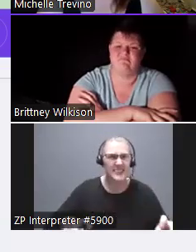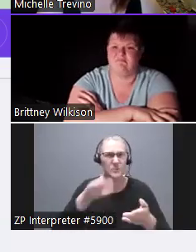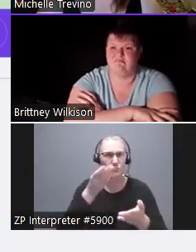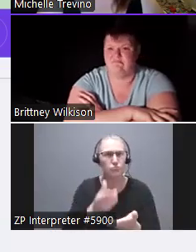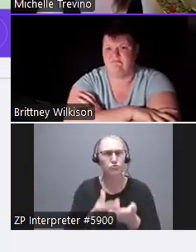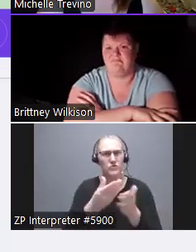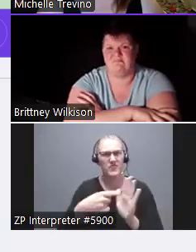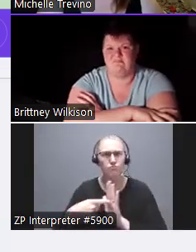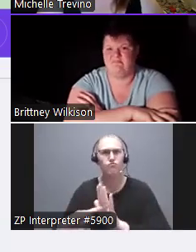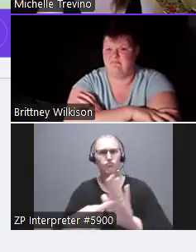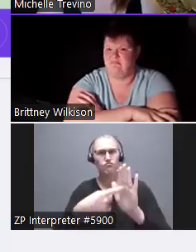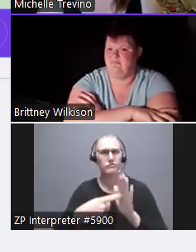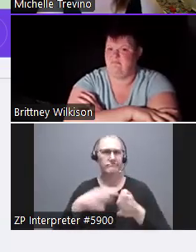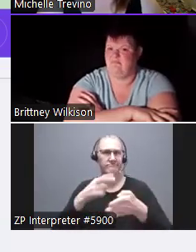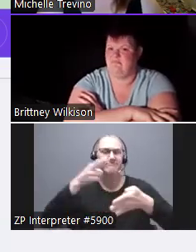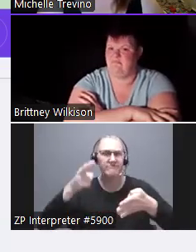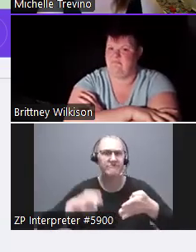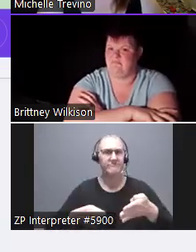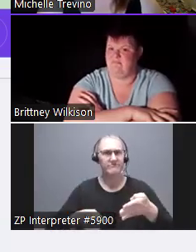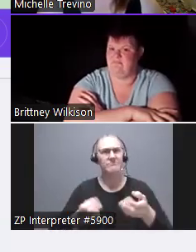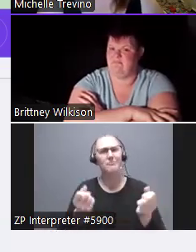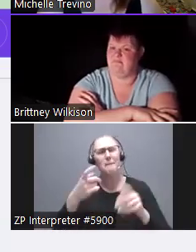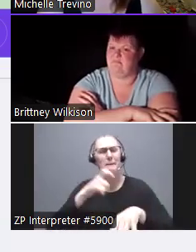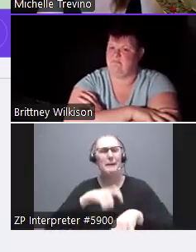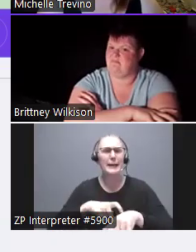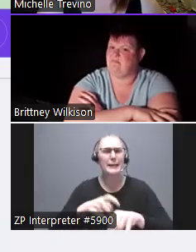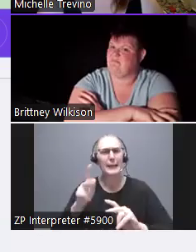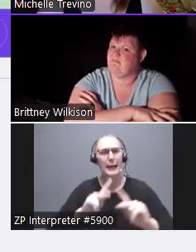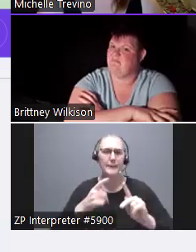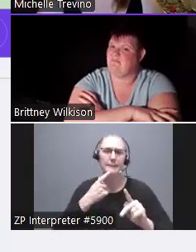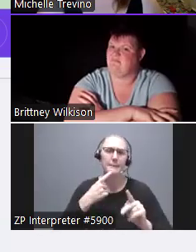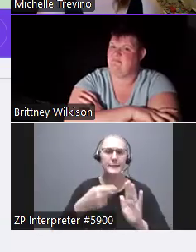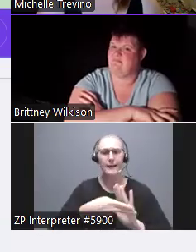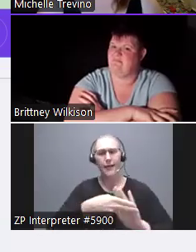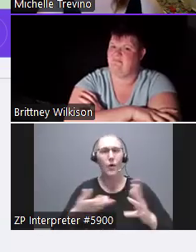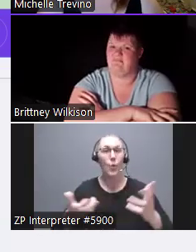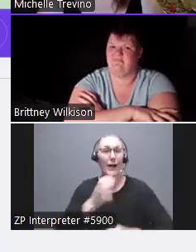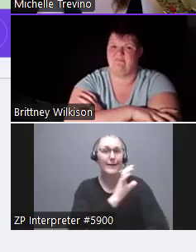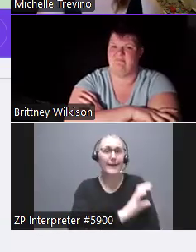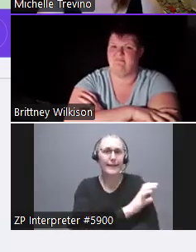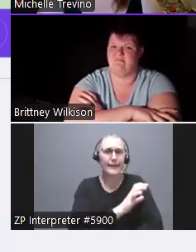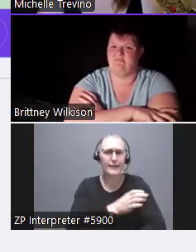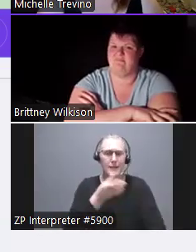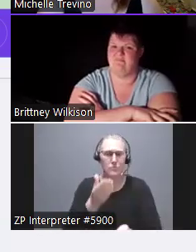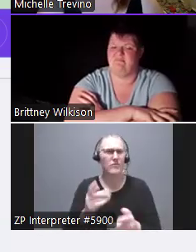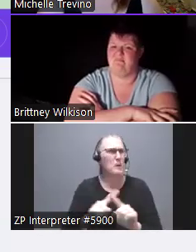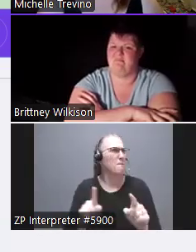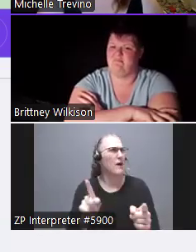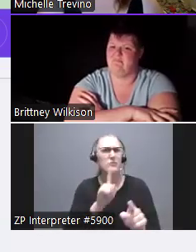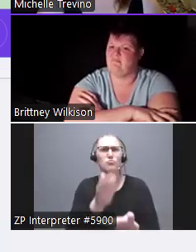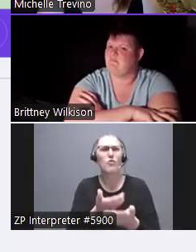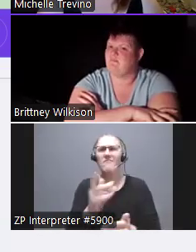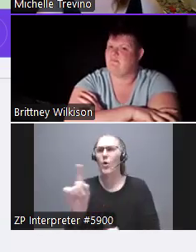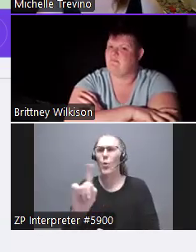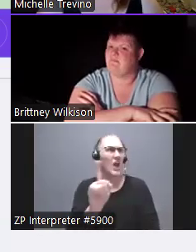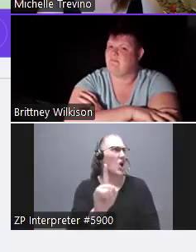So a lot of times you'll hear people say clinically proven, but they don't show you any of the proof.